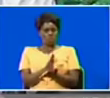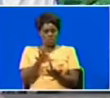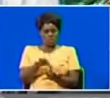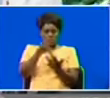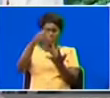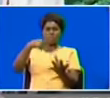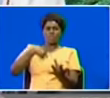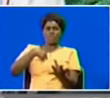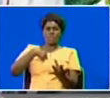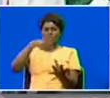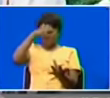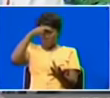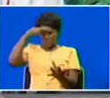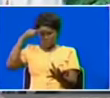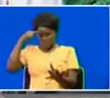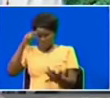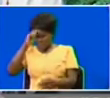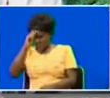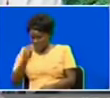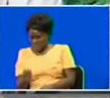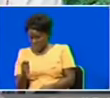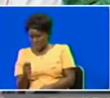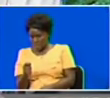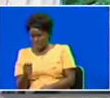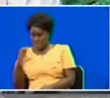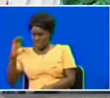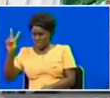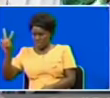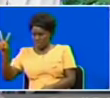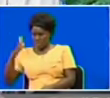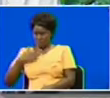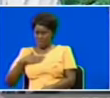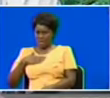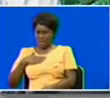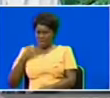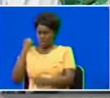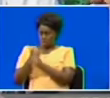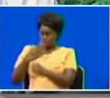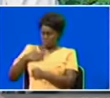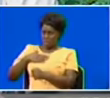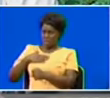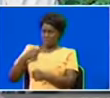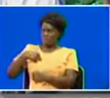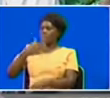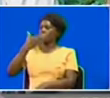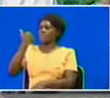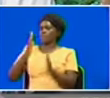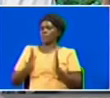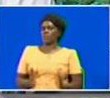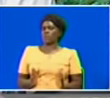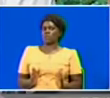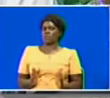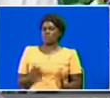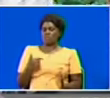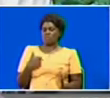Because if you were to judge even on my CV and track record, I'm the better candidate. So why should I feel